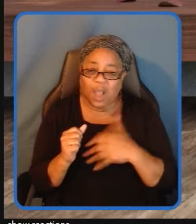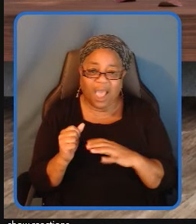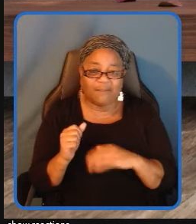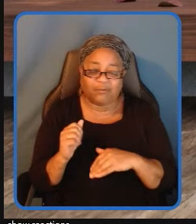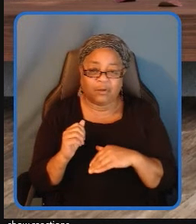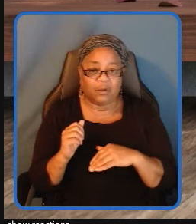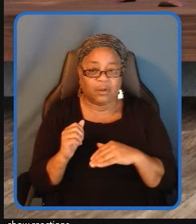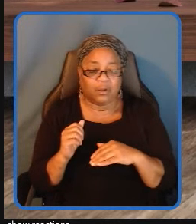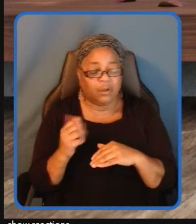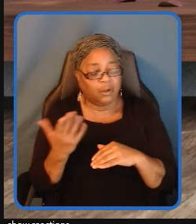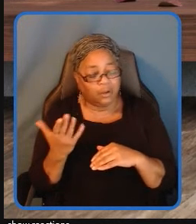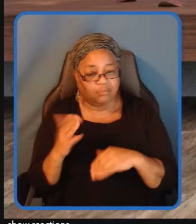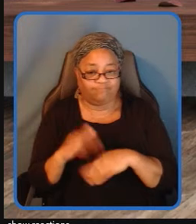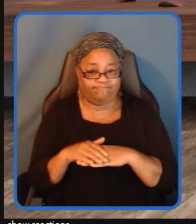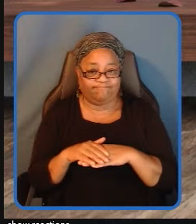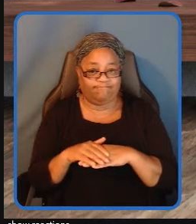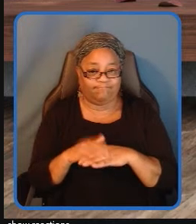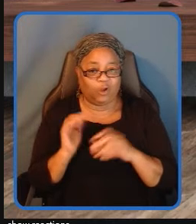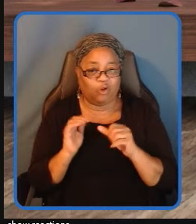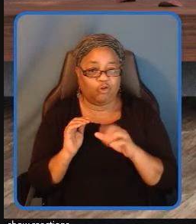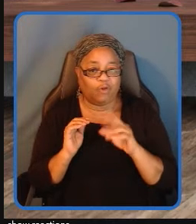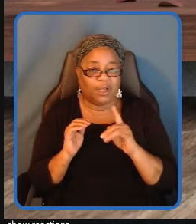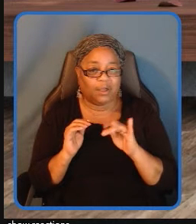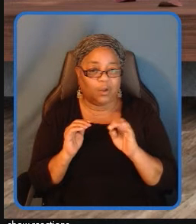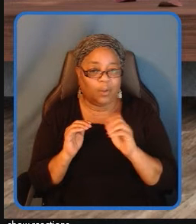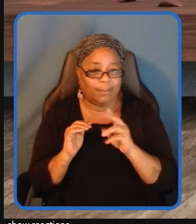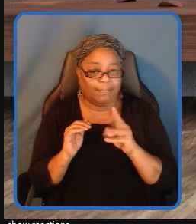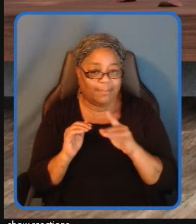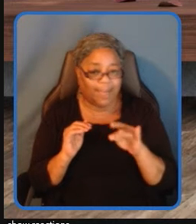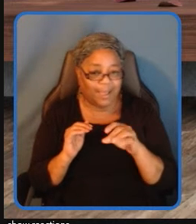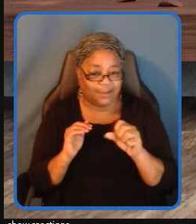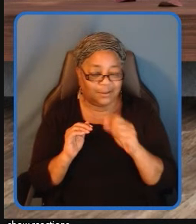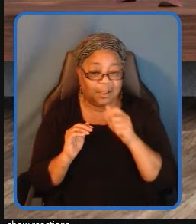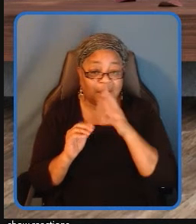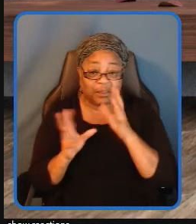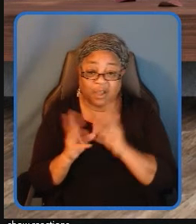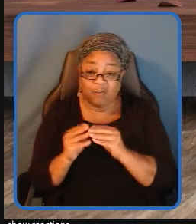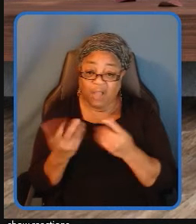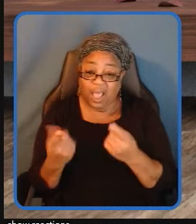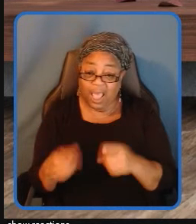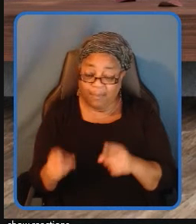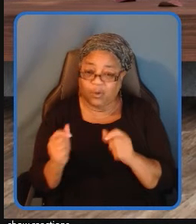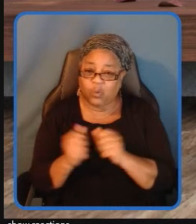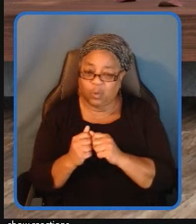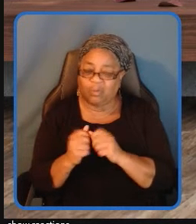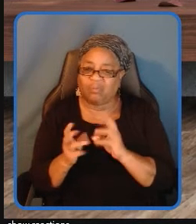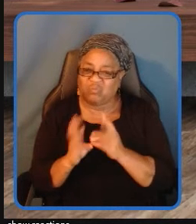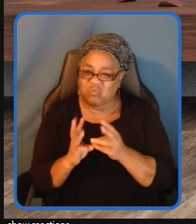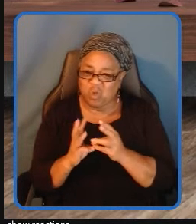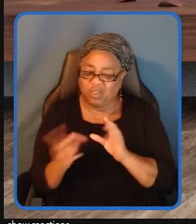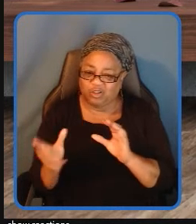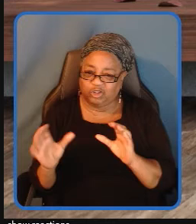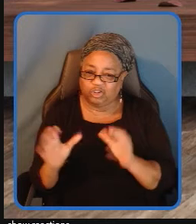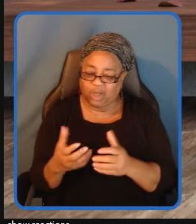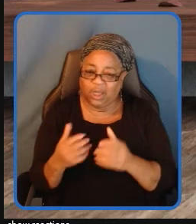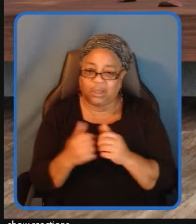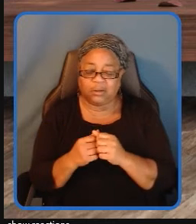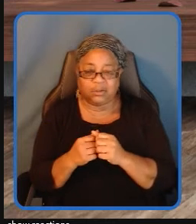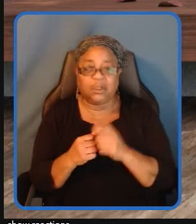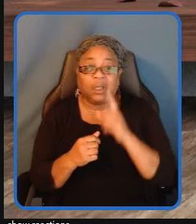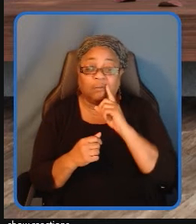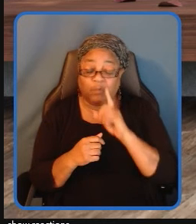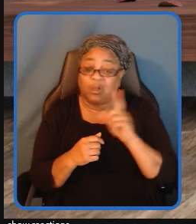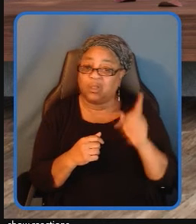conference now going on in terms of climate change. One of the ministers shows up at the conference in a wheelchair and he can't get in the